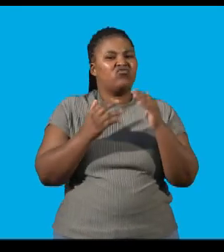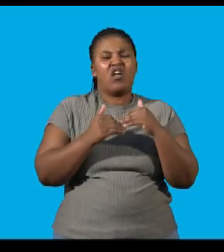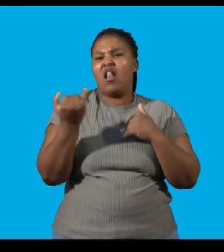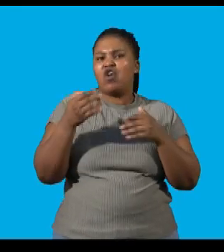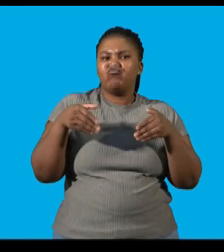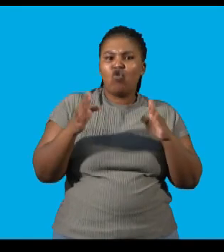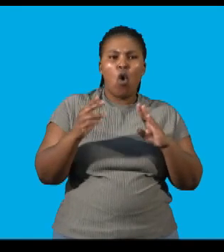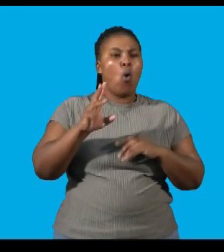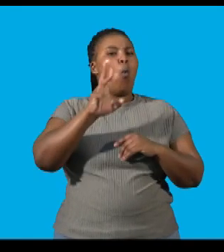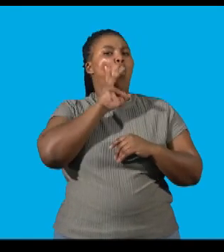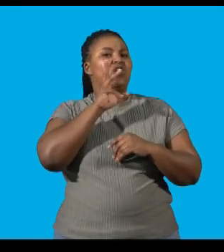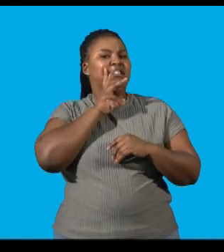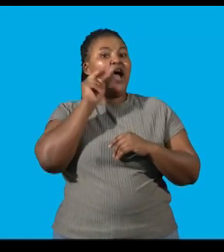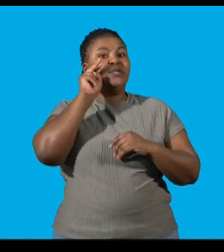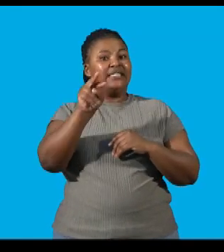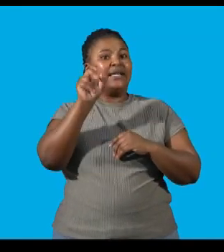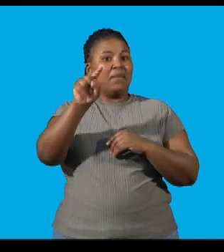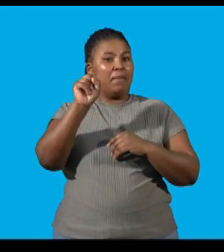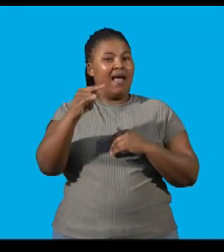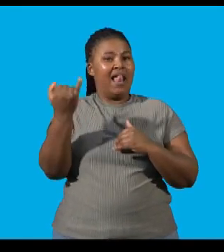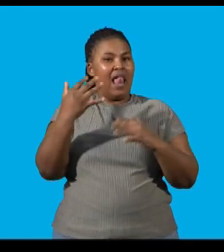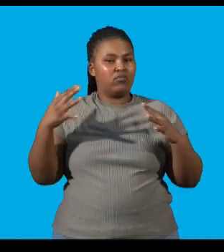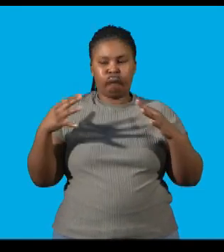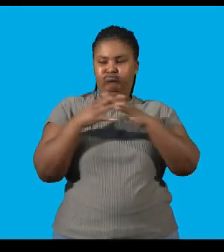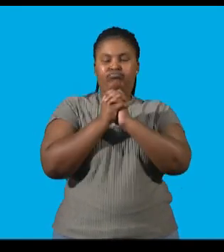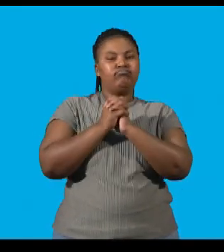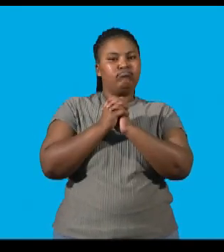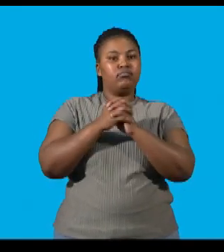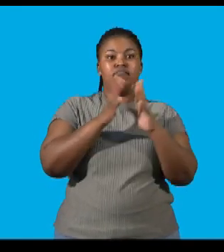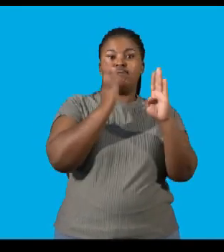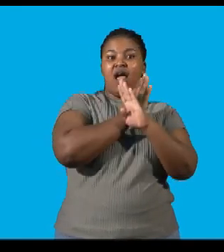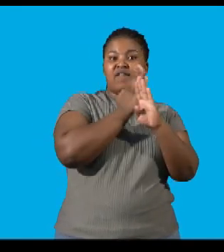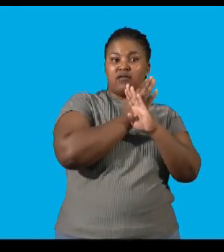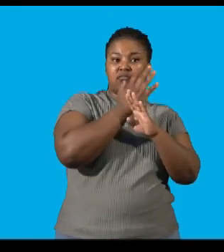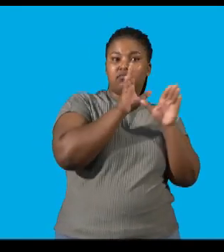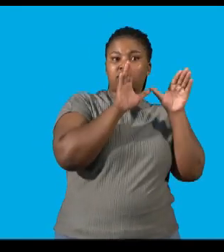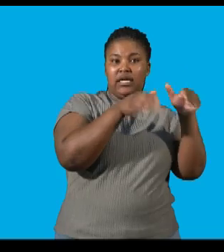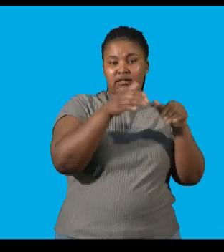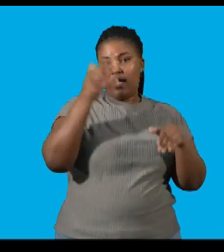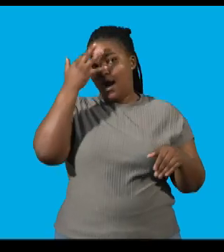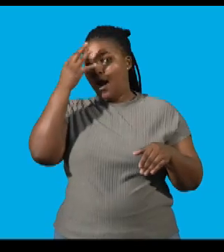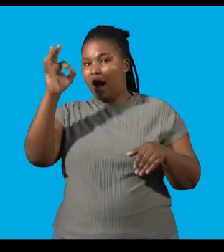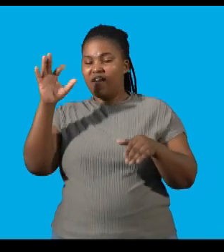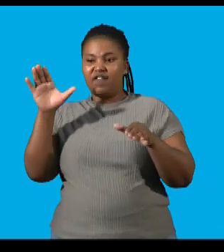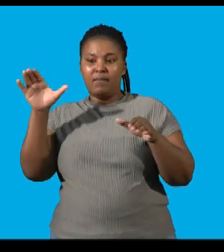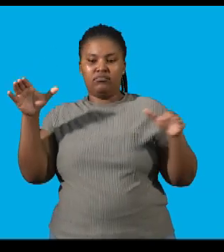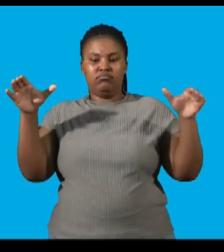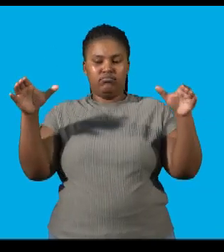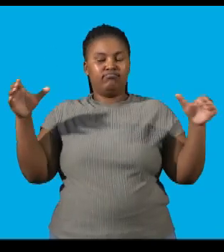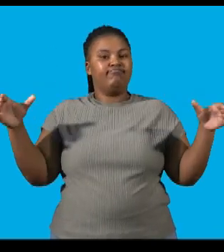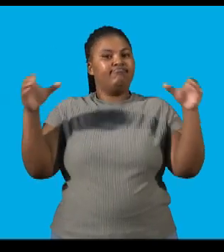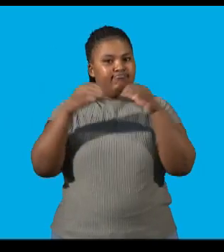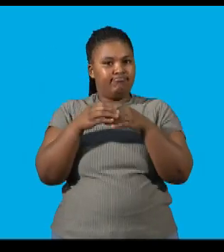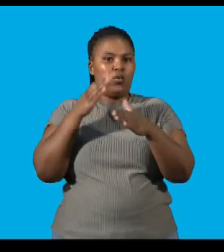infrastructure, roads, and water. So you can see that it's a joint effort between the private sector and the